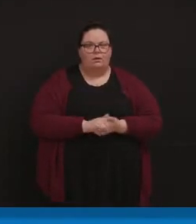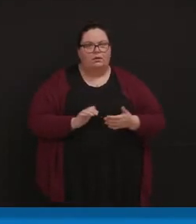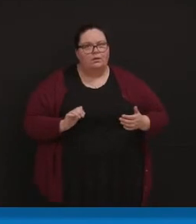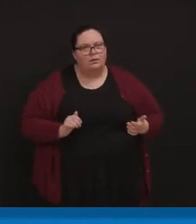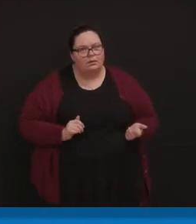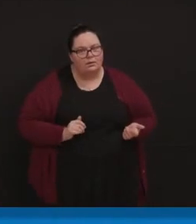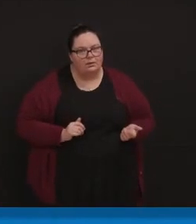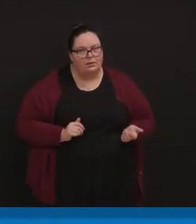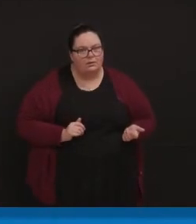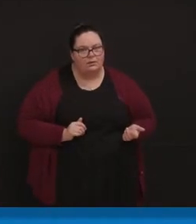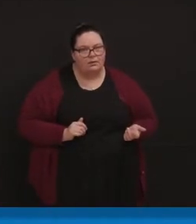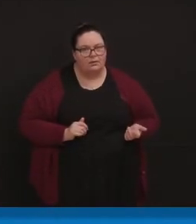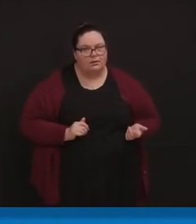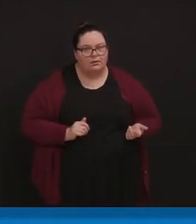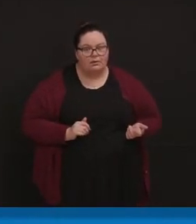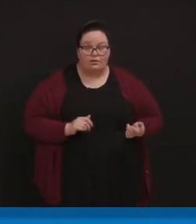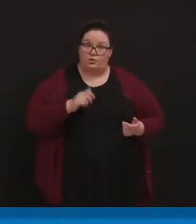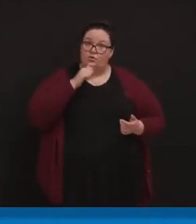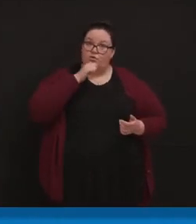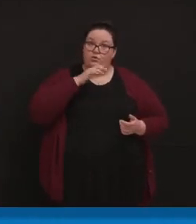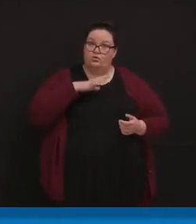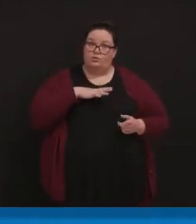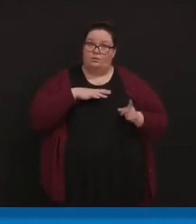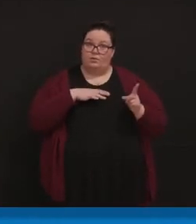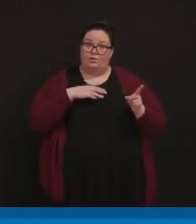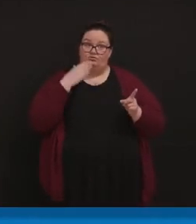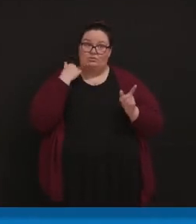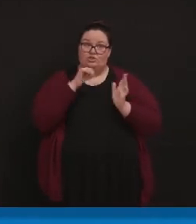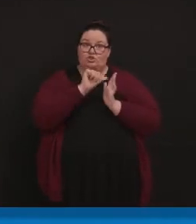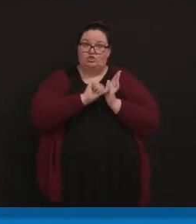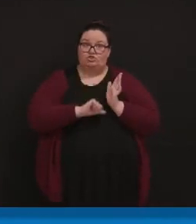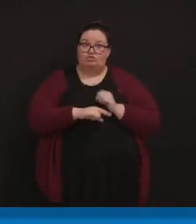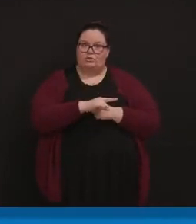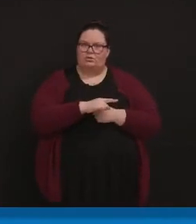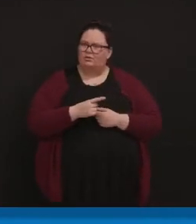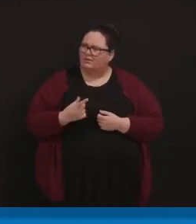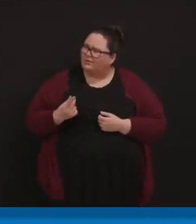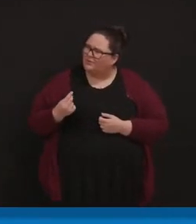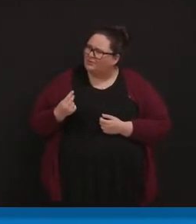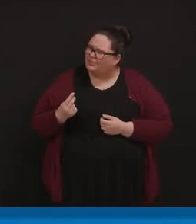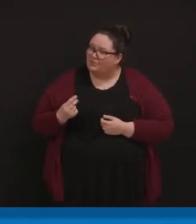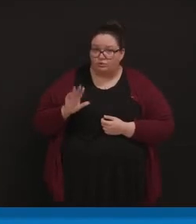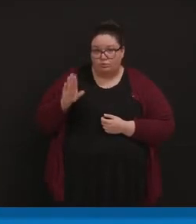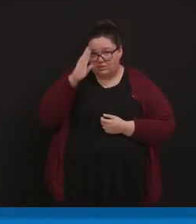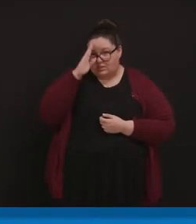She said, and this is a woman who's recently come through surgery, she said, what are you doing?